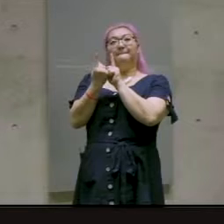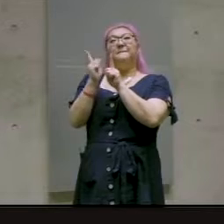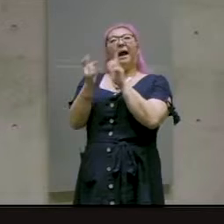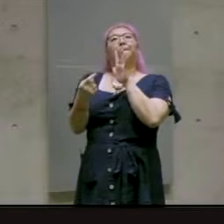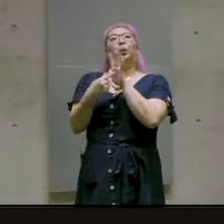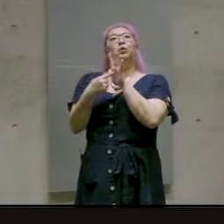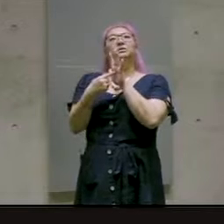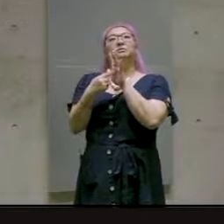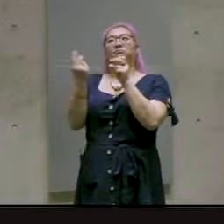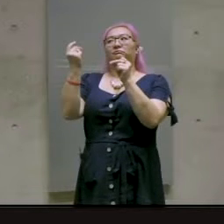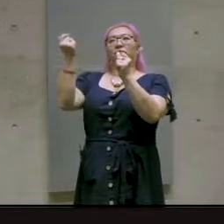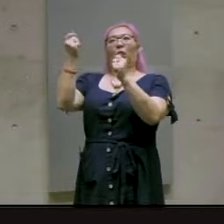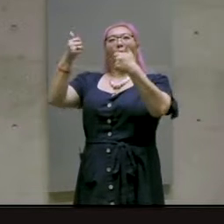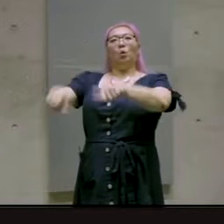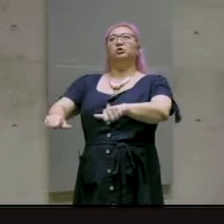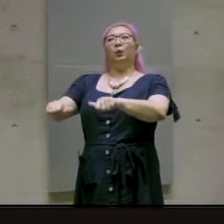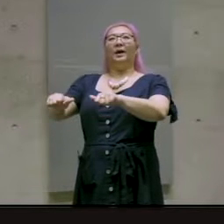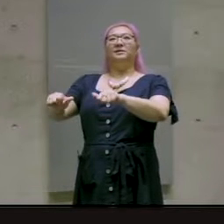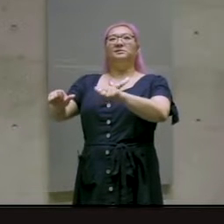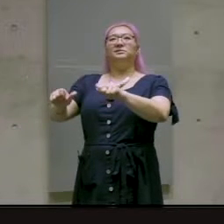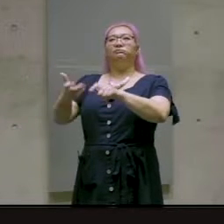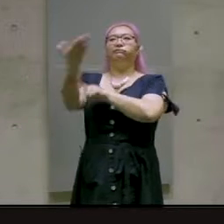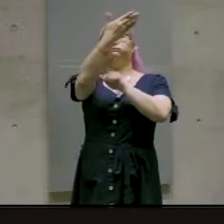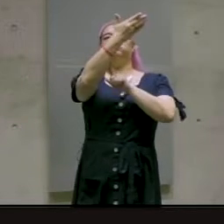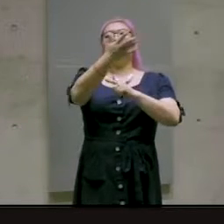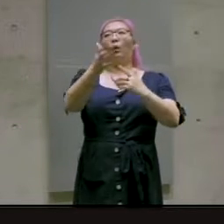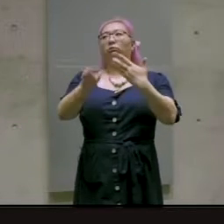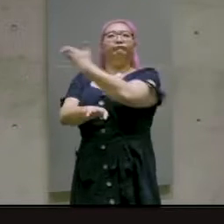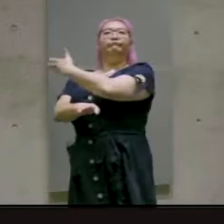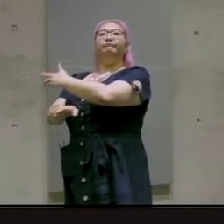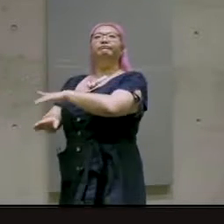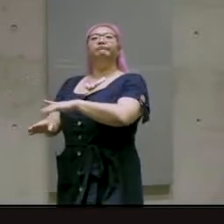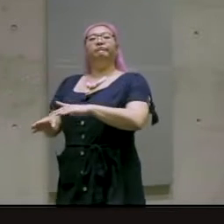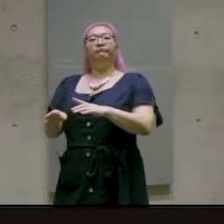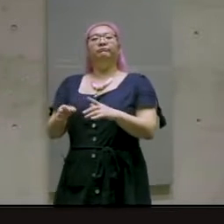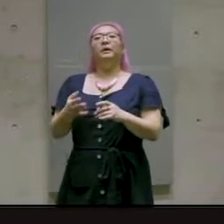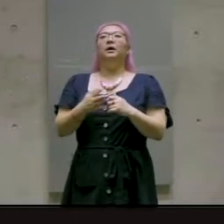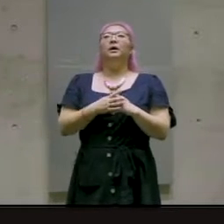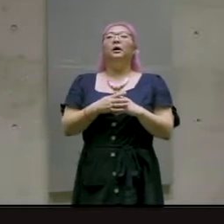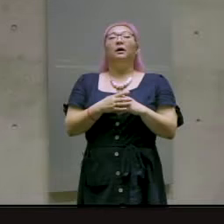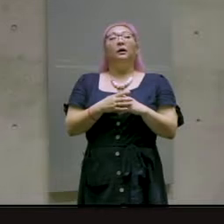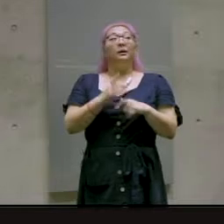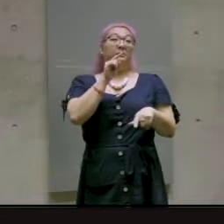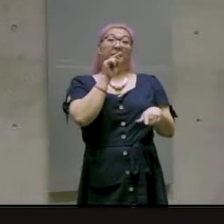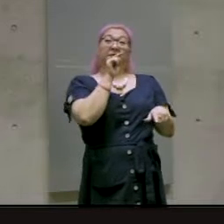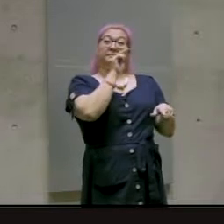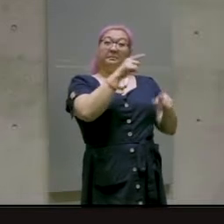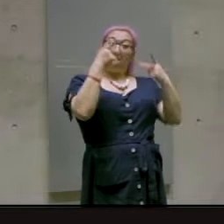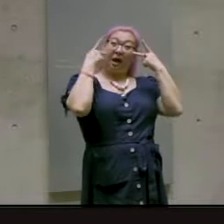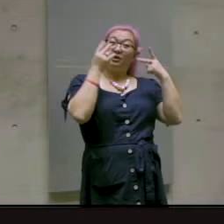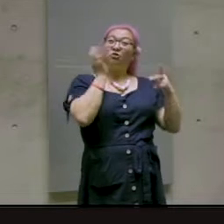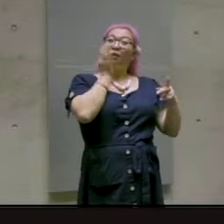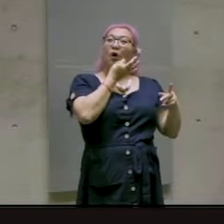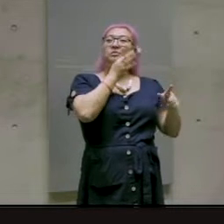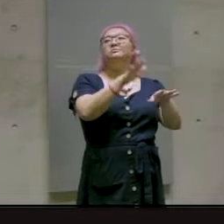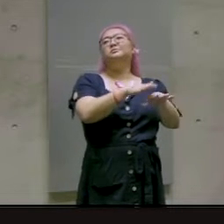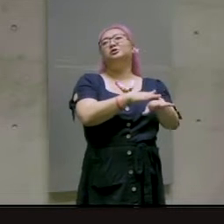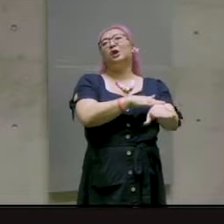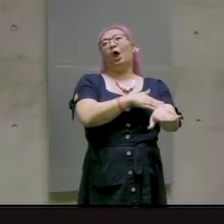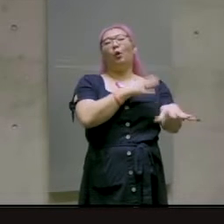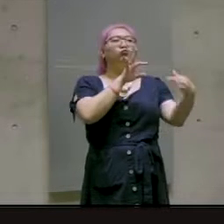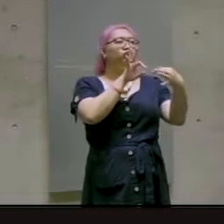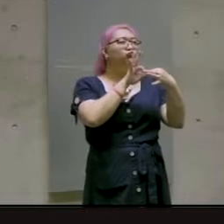relationship progression is established in kind of just one narrative beat, whereas it can play out more naturally in something like Mask of the Rose, which has that